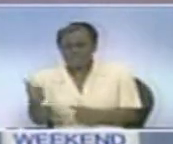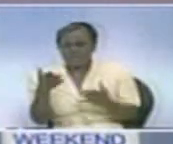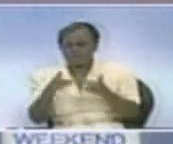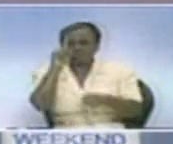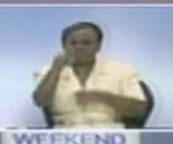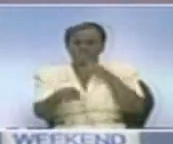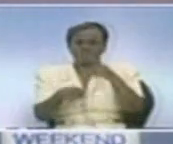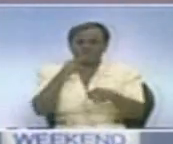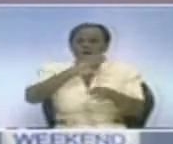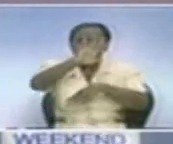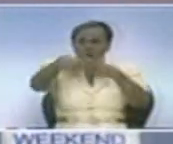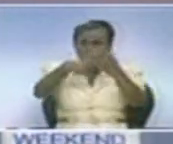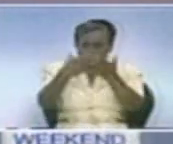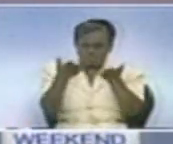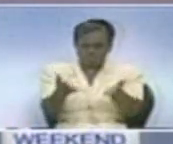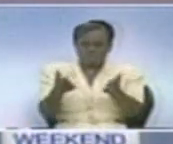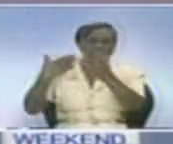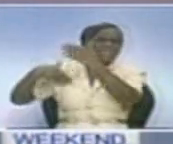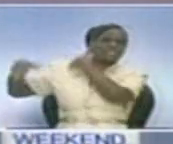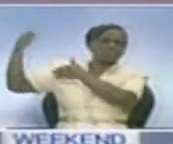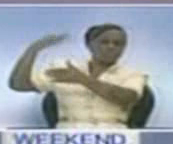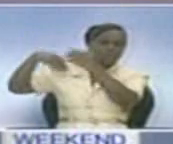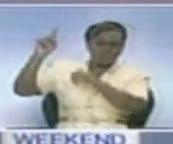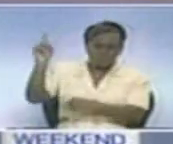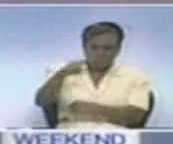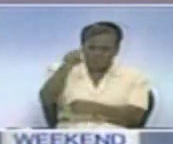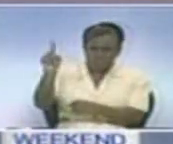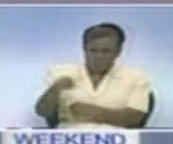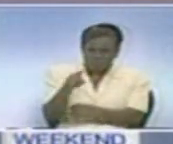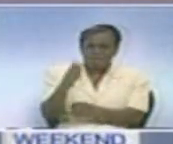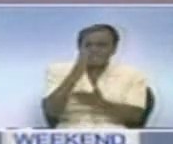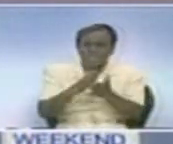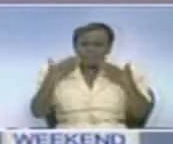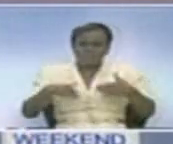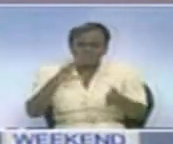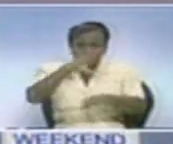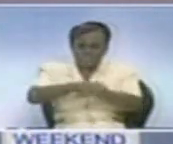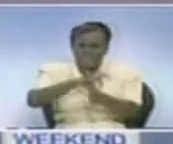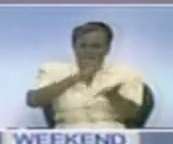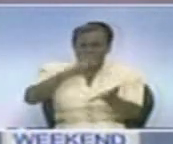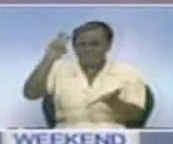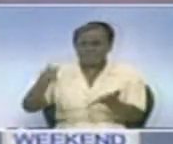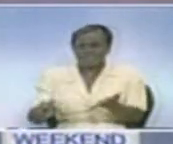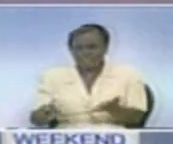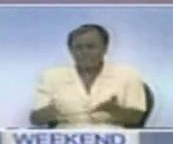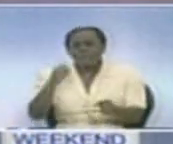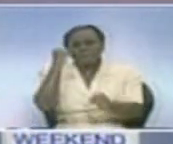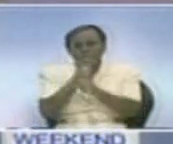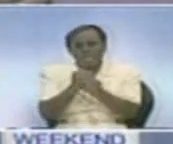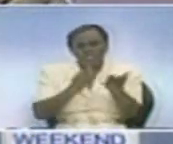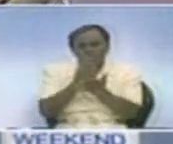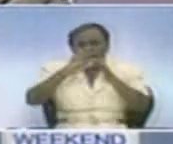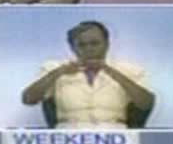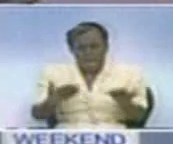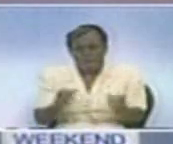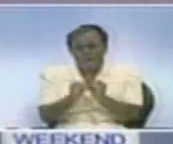blamed all of that historical injustice, shall we say. Some people are now taking advantage of that. How do we make sure that what happened